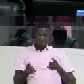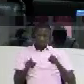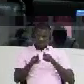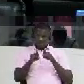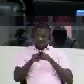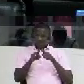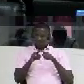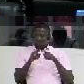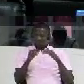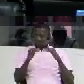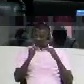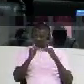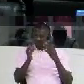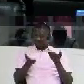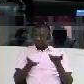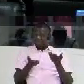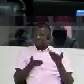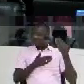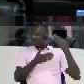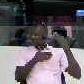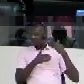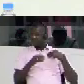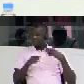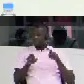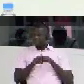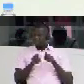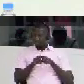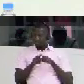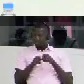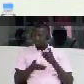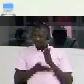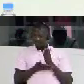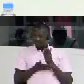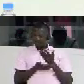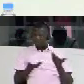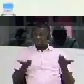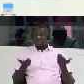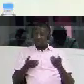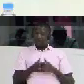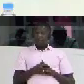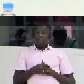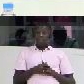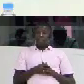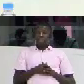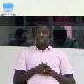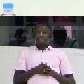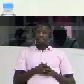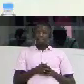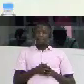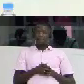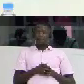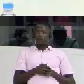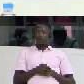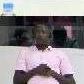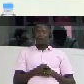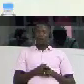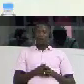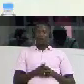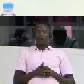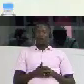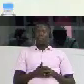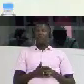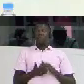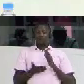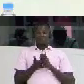jooju ñoom mën nañu wax ne seen liggéey ak liggéey police intervention unit bi léegi benn la. yëpp benn la. They are